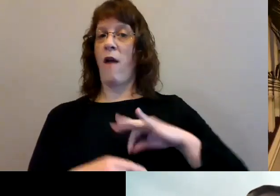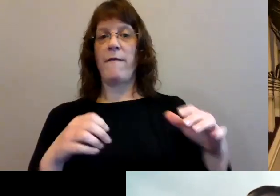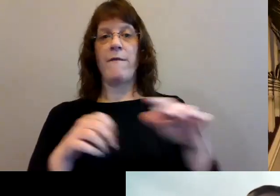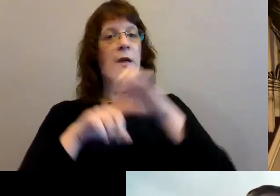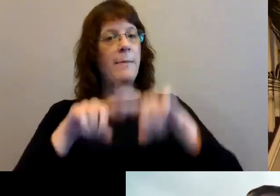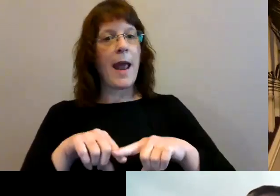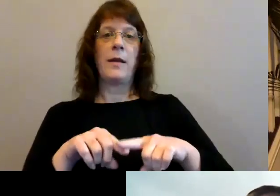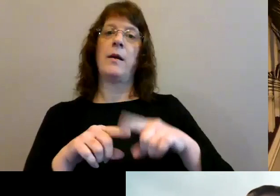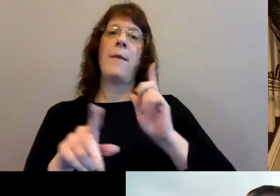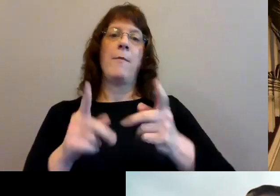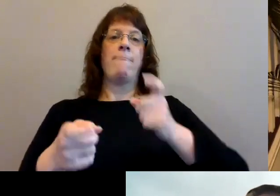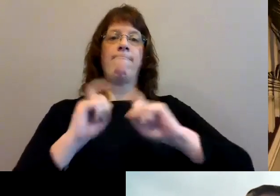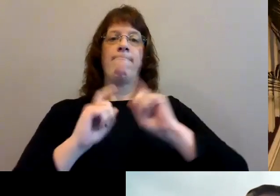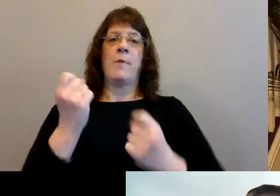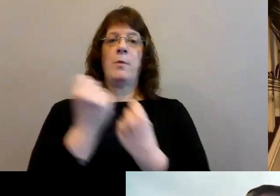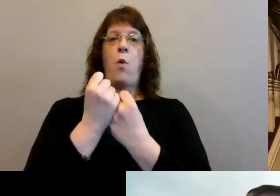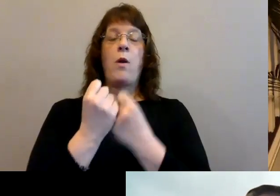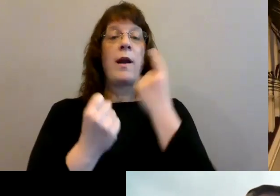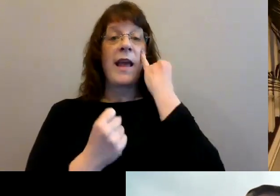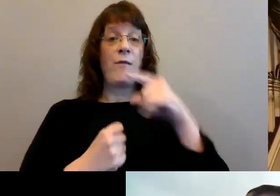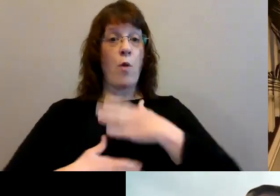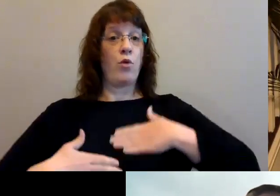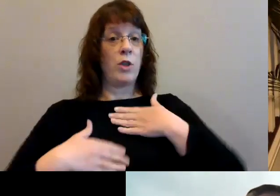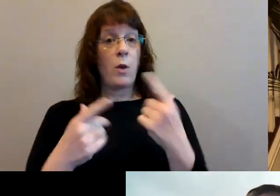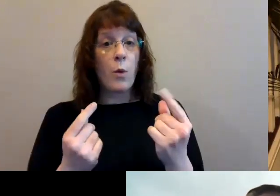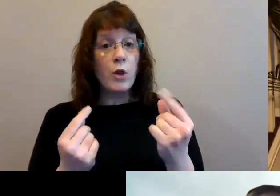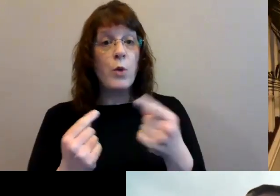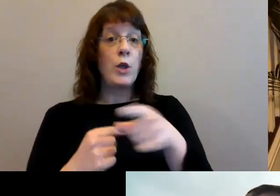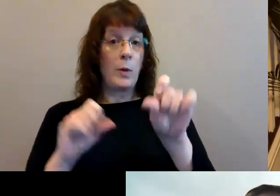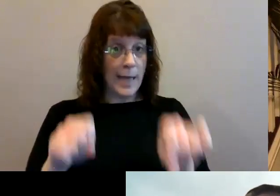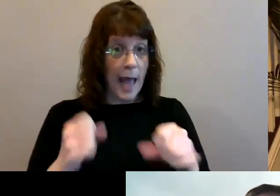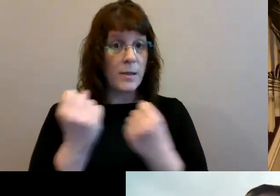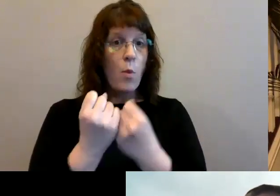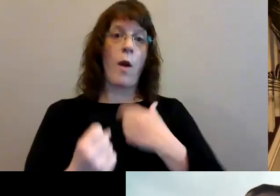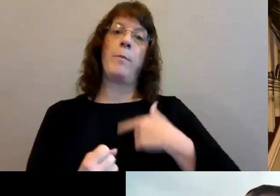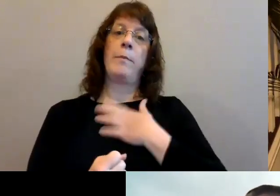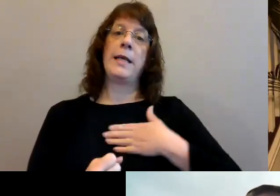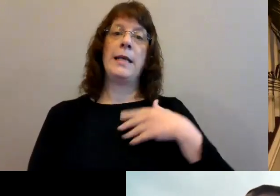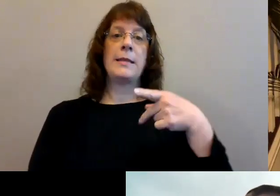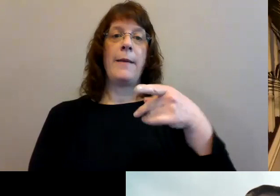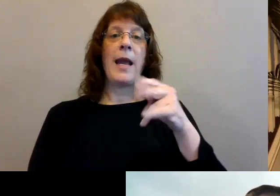to support us. And so if you appreciate what we're doing and you can support us, please do at